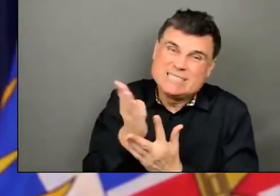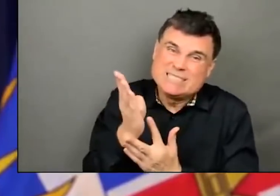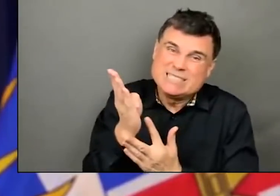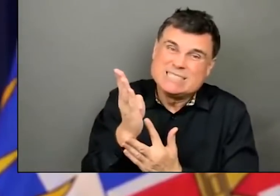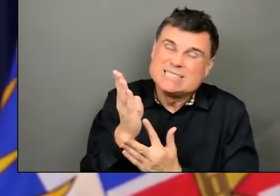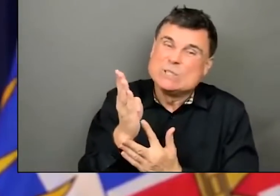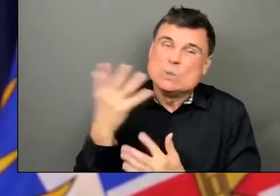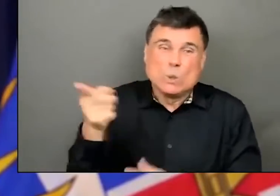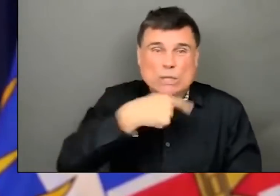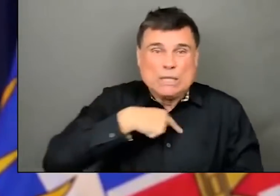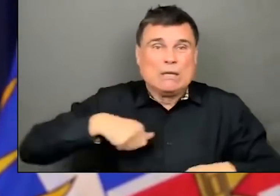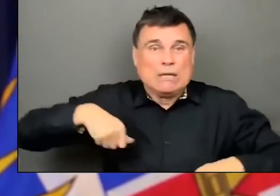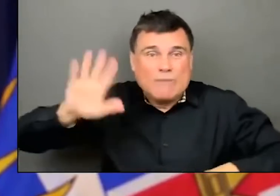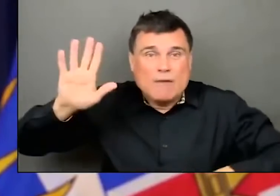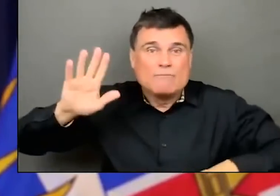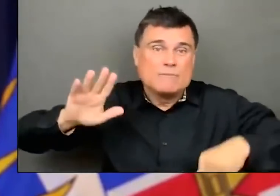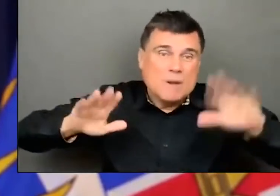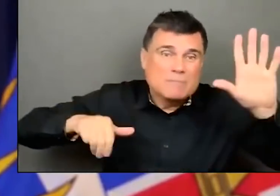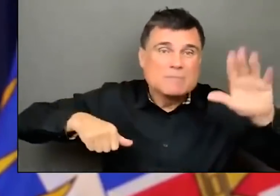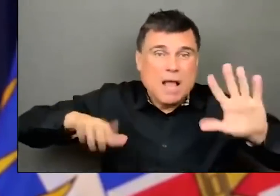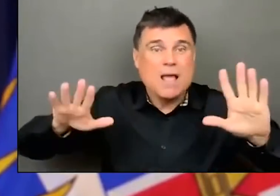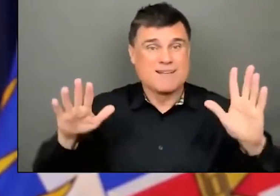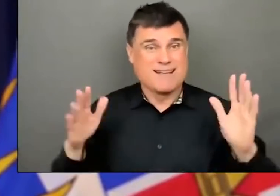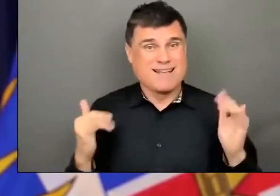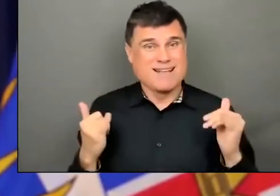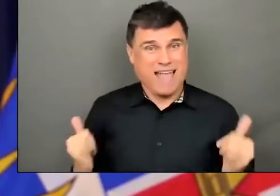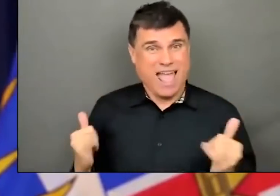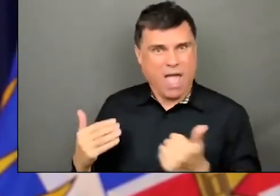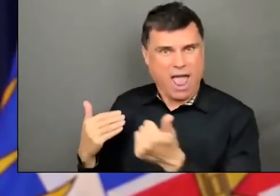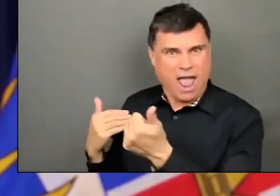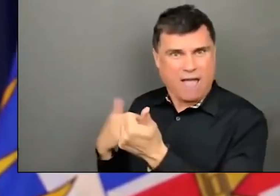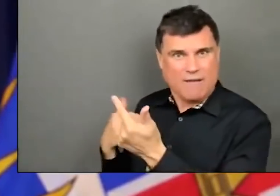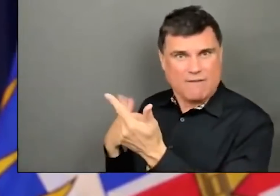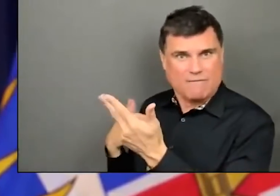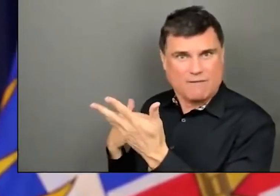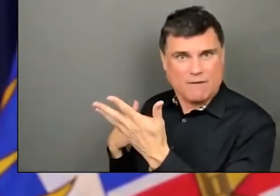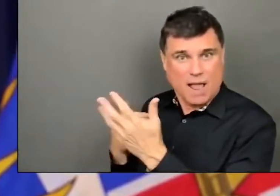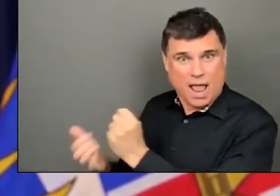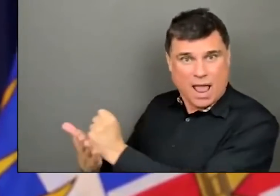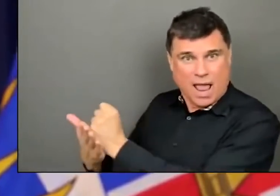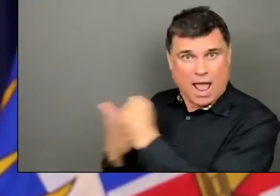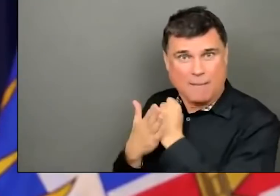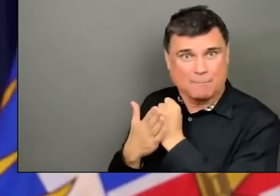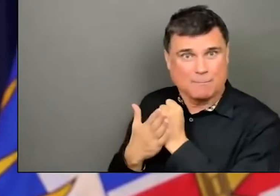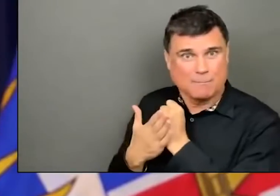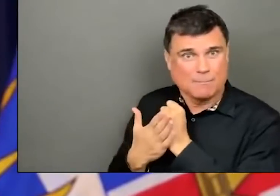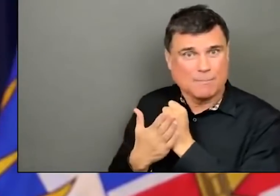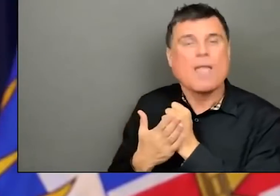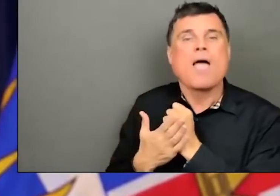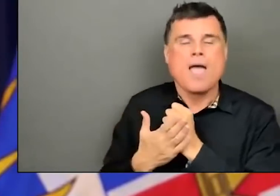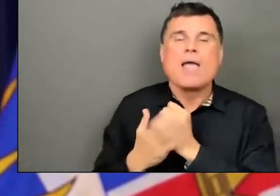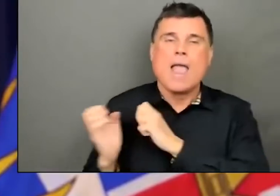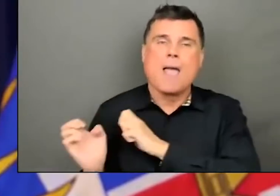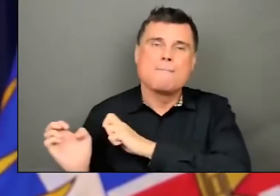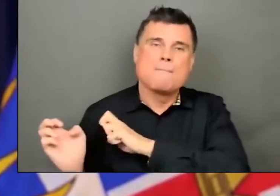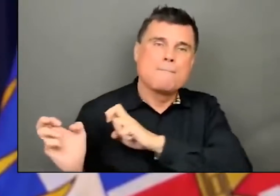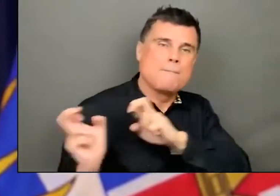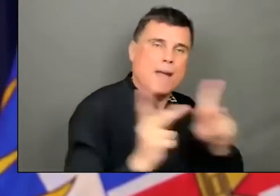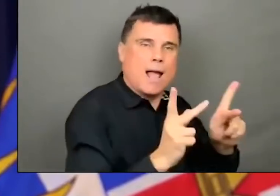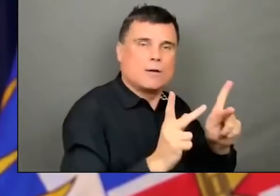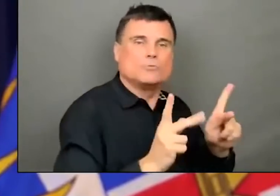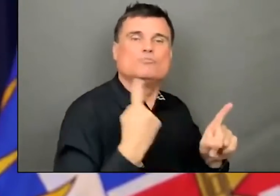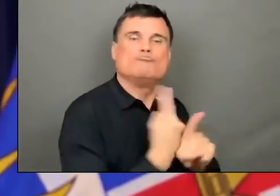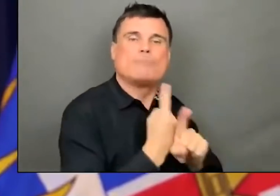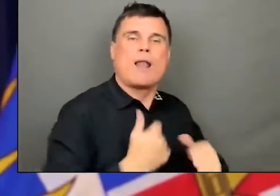activities in our life and help us do it safely and mitigating the risk of this virus impacting our families, our loved